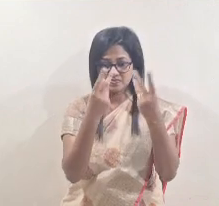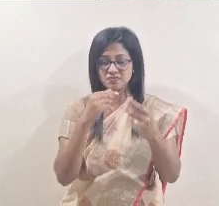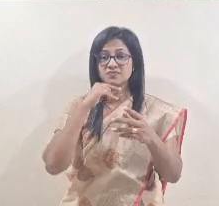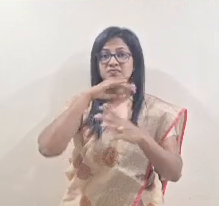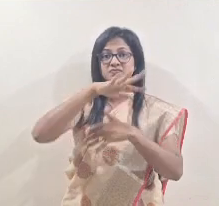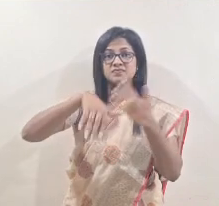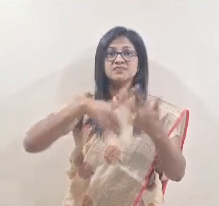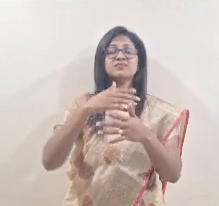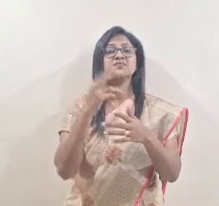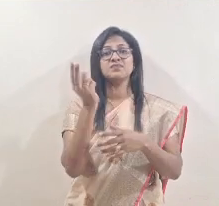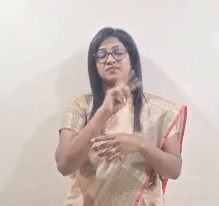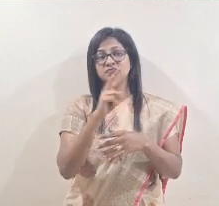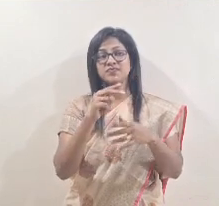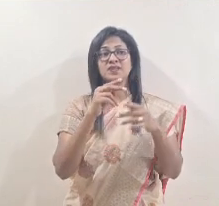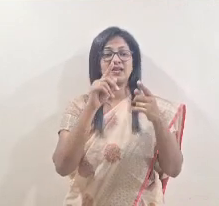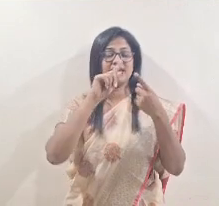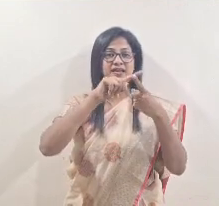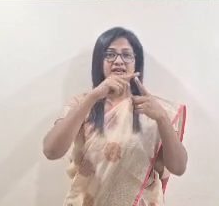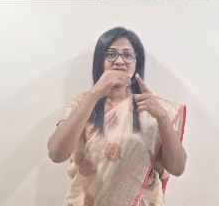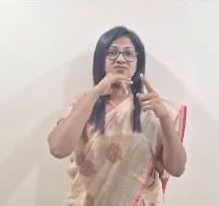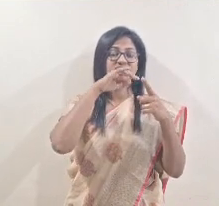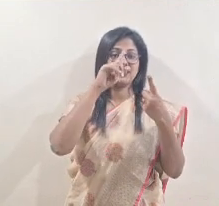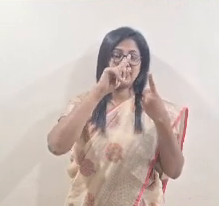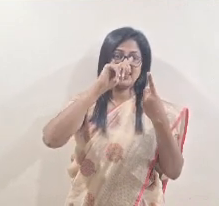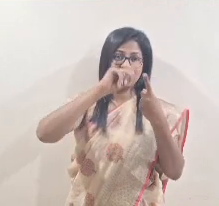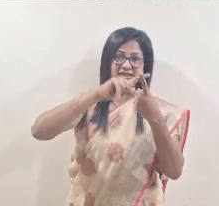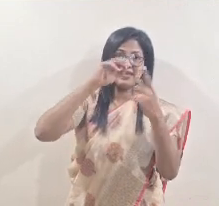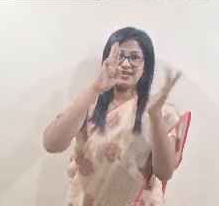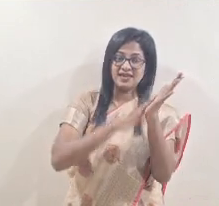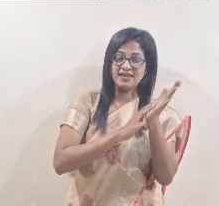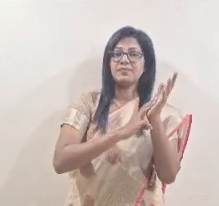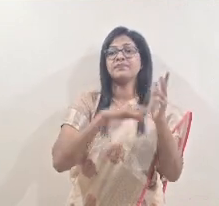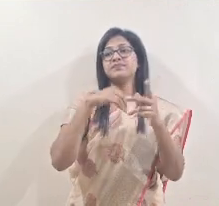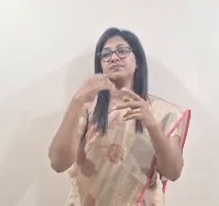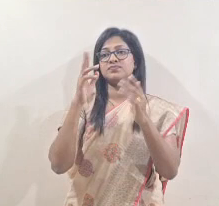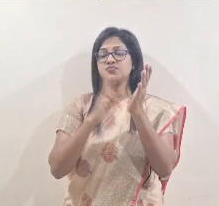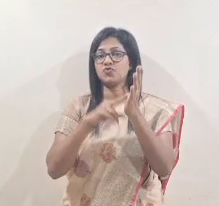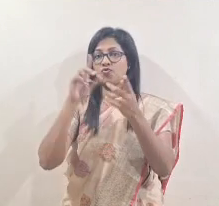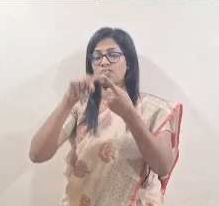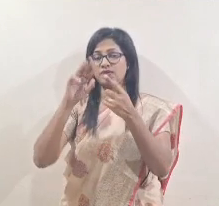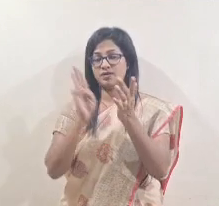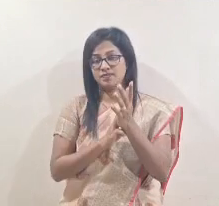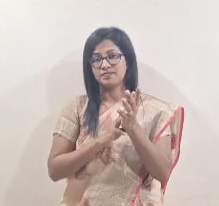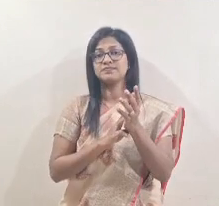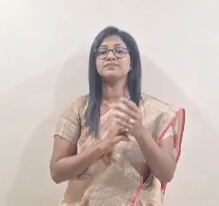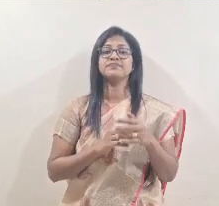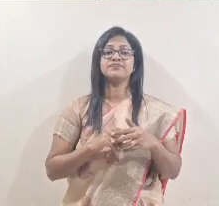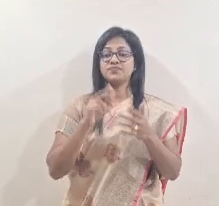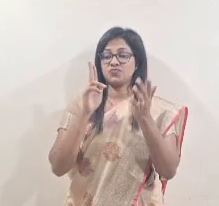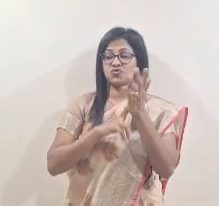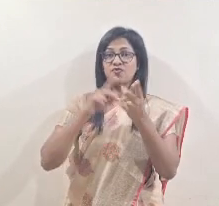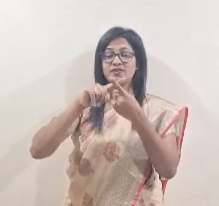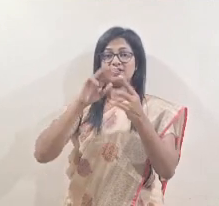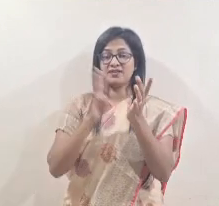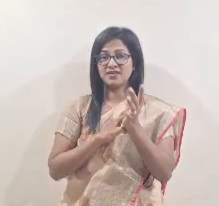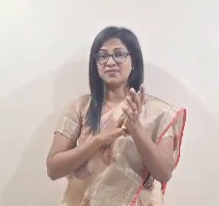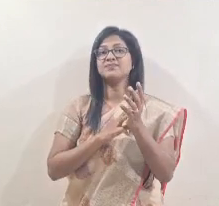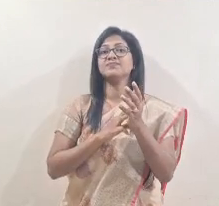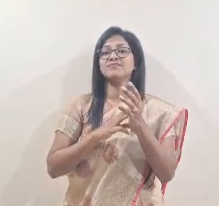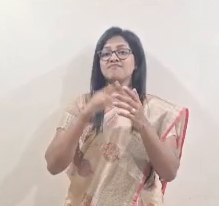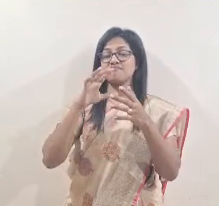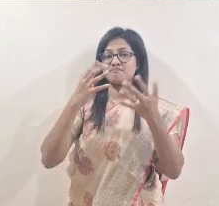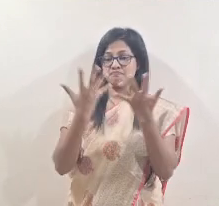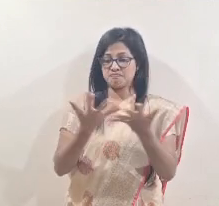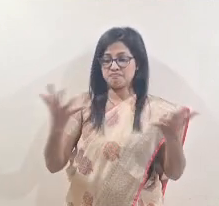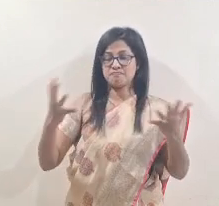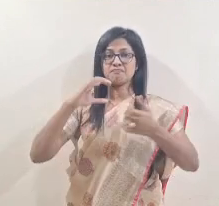It is both the exhaust emission and non-exhaust emissions. So it is where non-exhaust emissions are basically the product of the